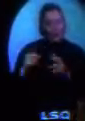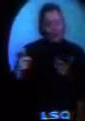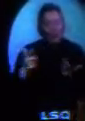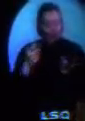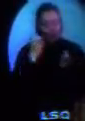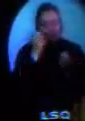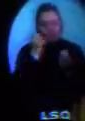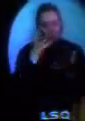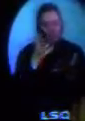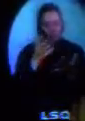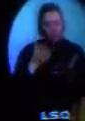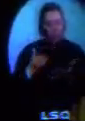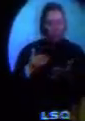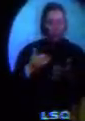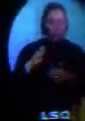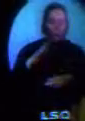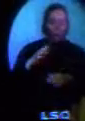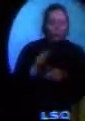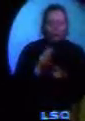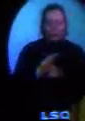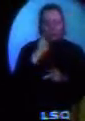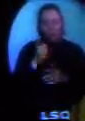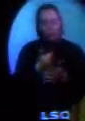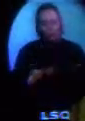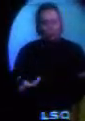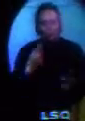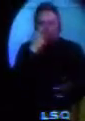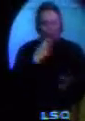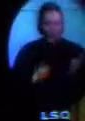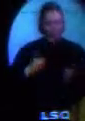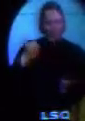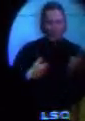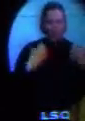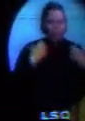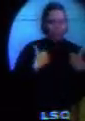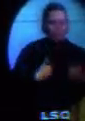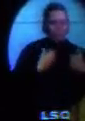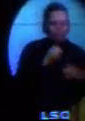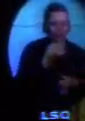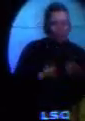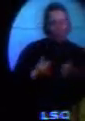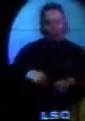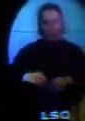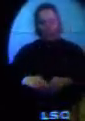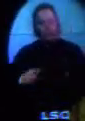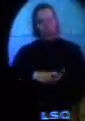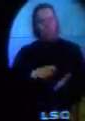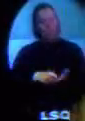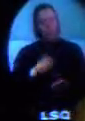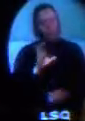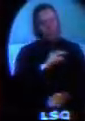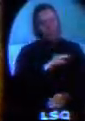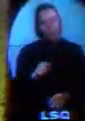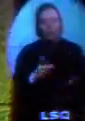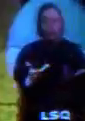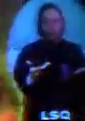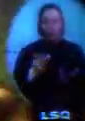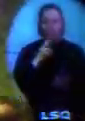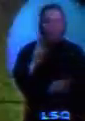Who should we believe? The Minister or the Privacy Commissioner? When will the Conservatives come clean on protecting